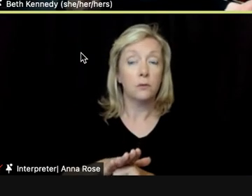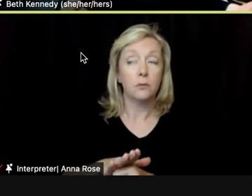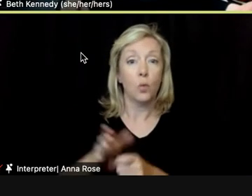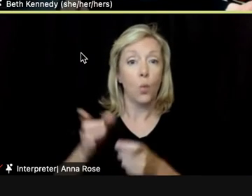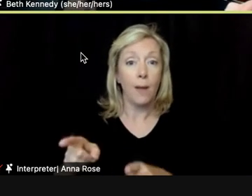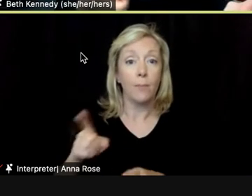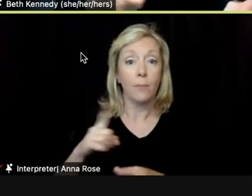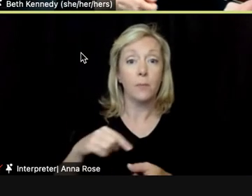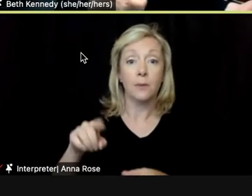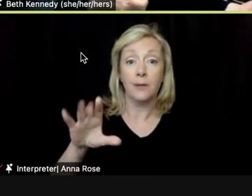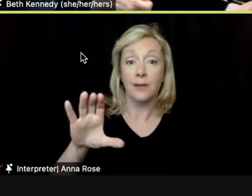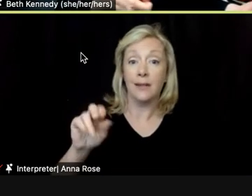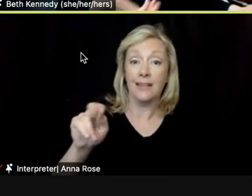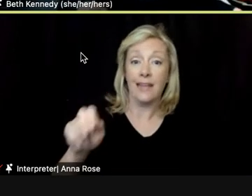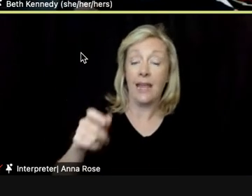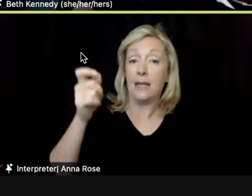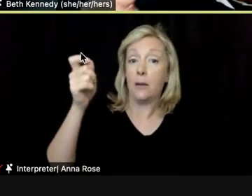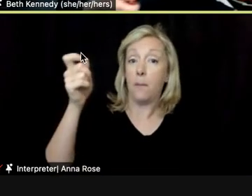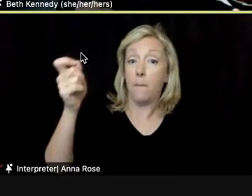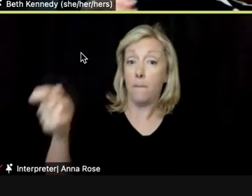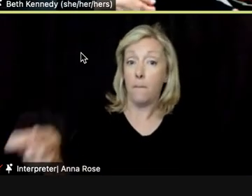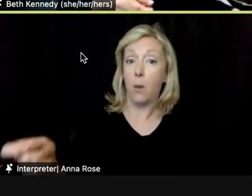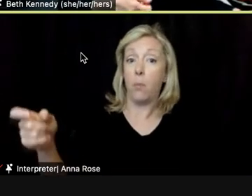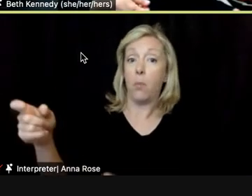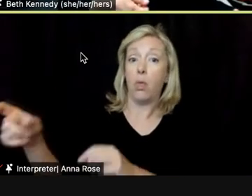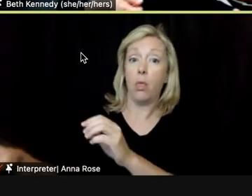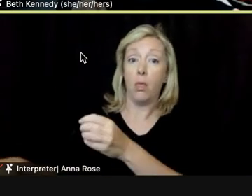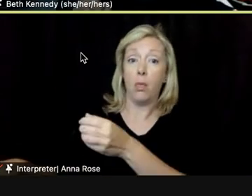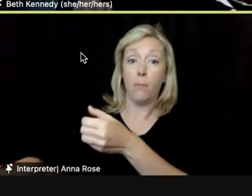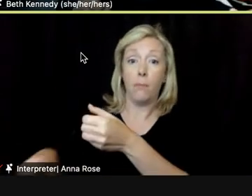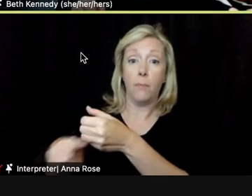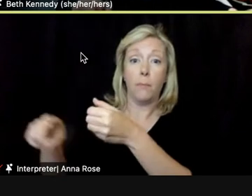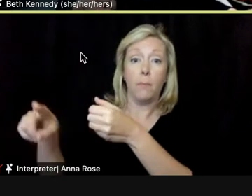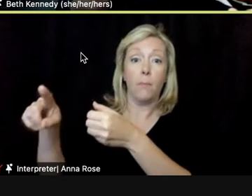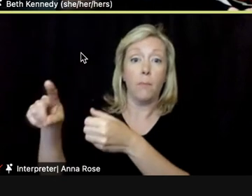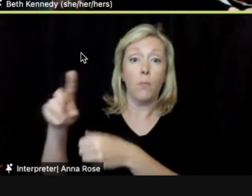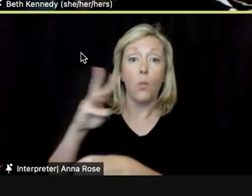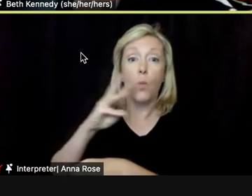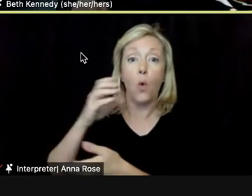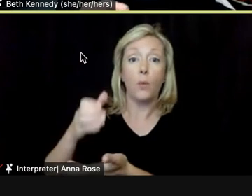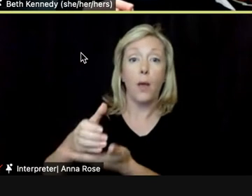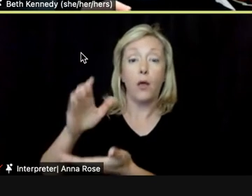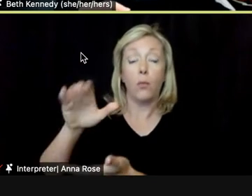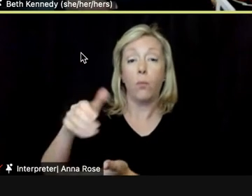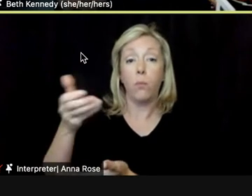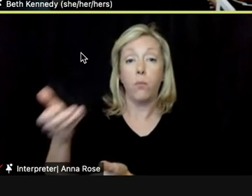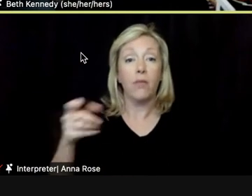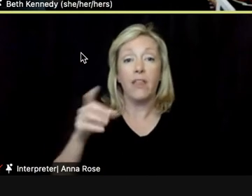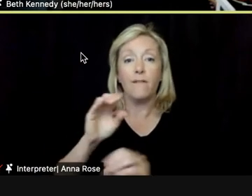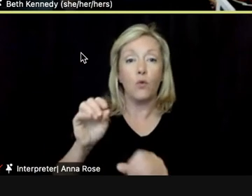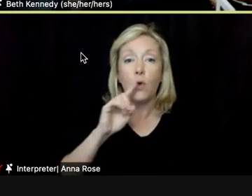cane connected with that thing that maybe they thought it was the wall. They don't even think about it.